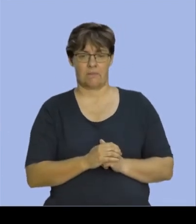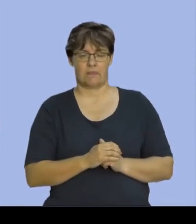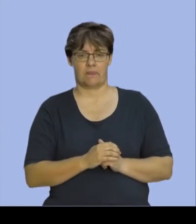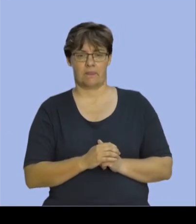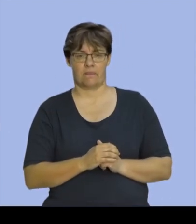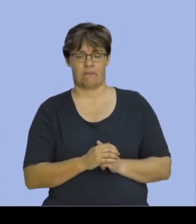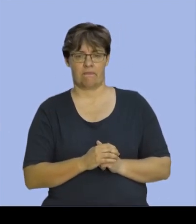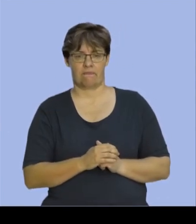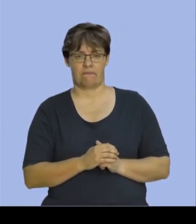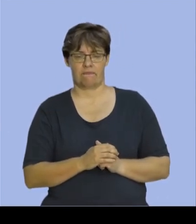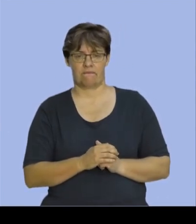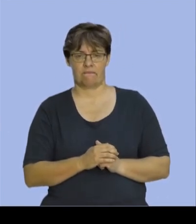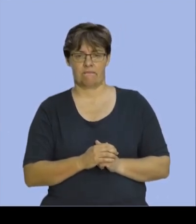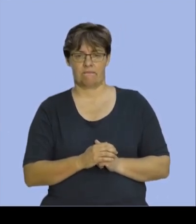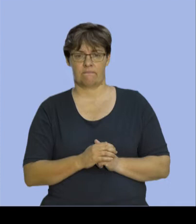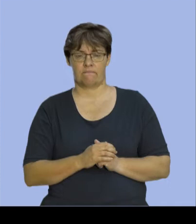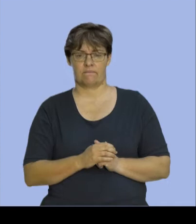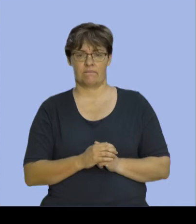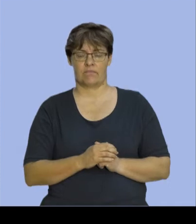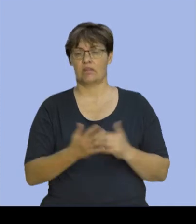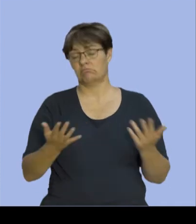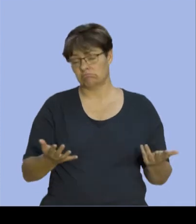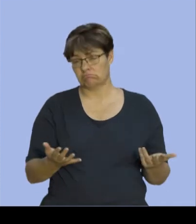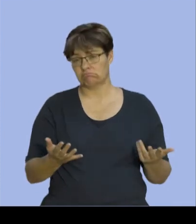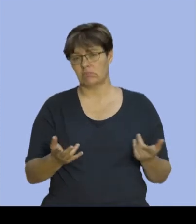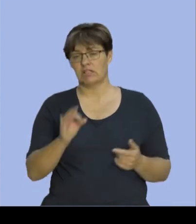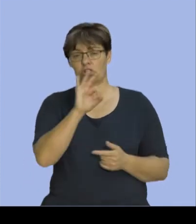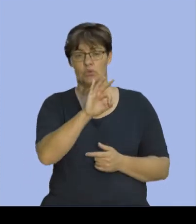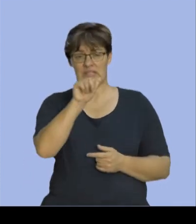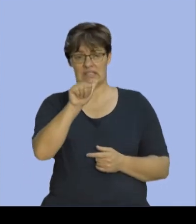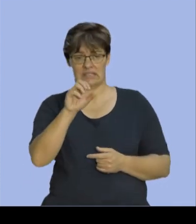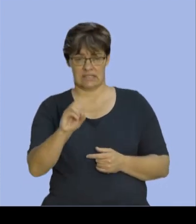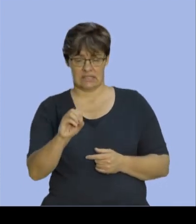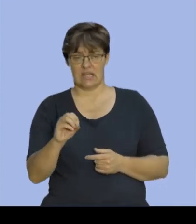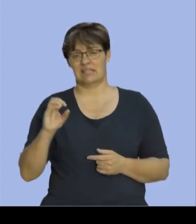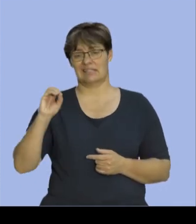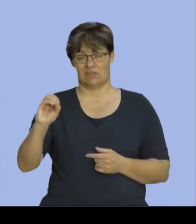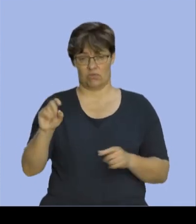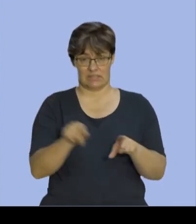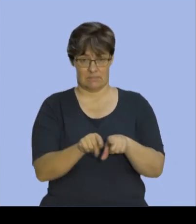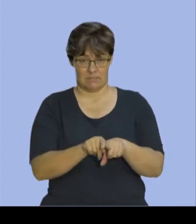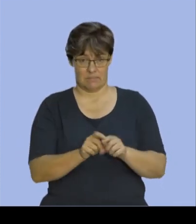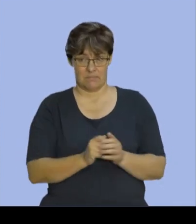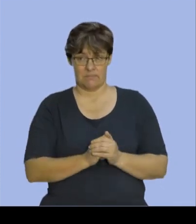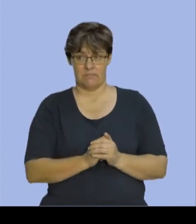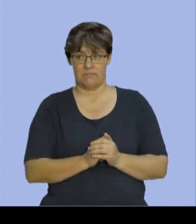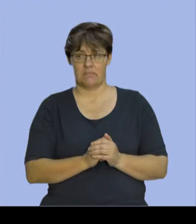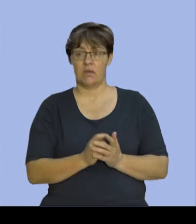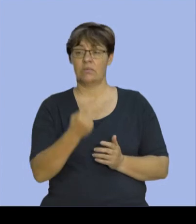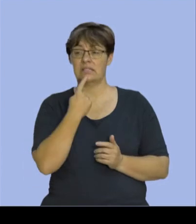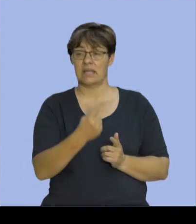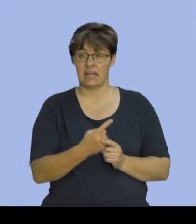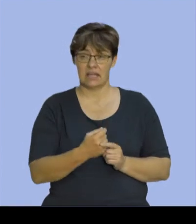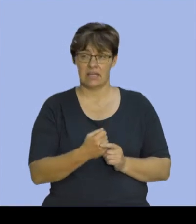wave. Now, the domain of this is between 360 and 0 as well, remember